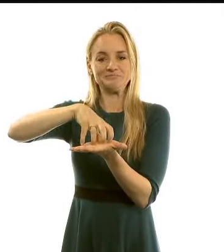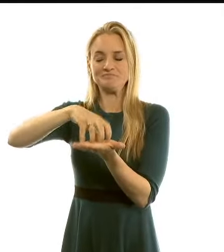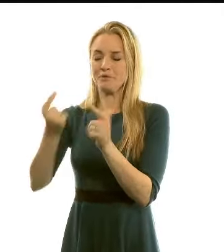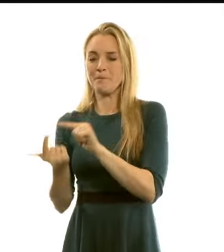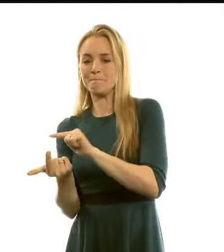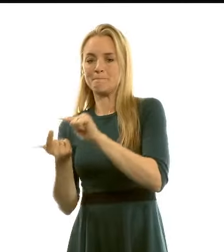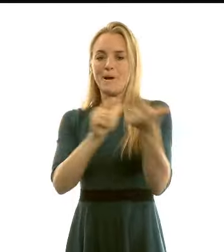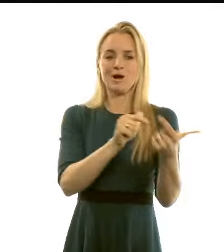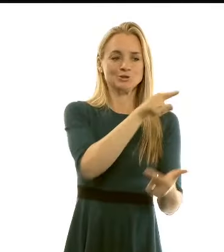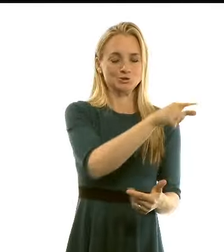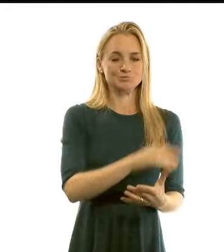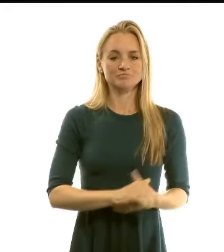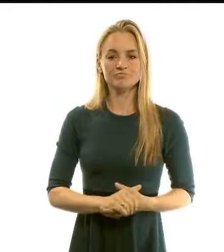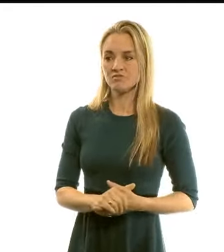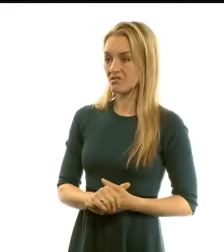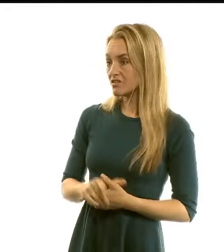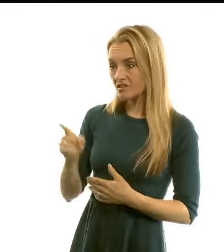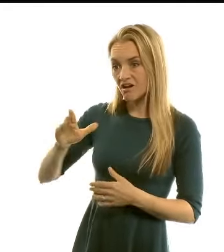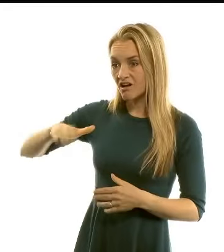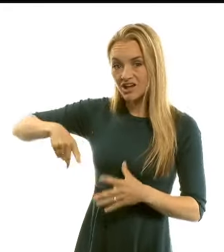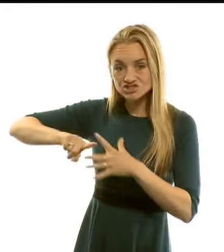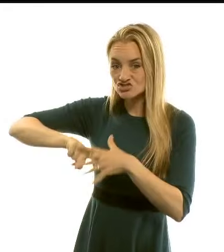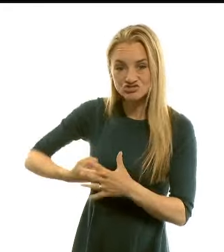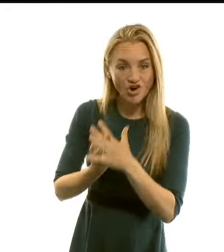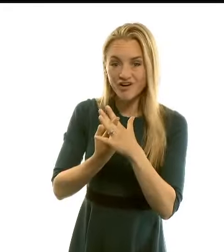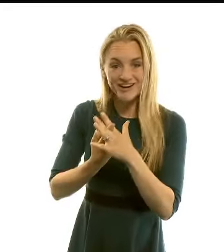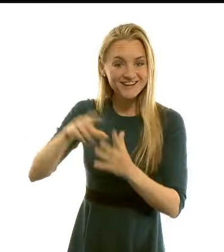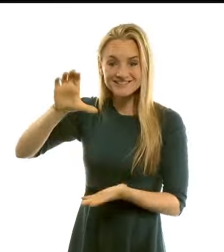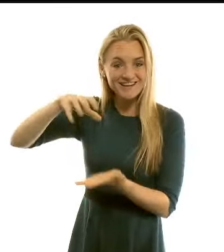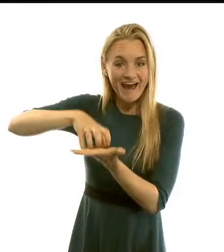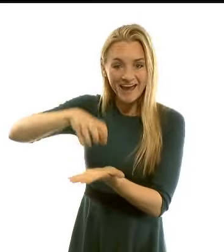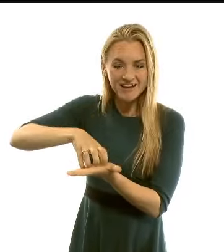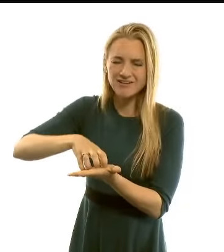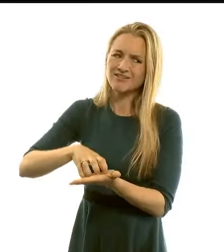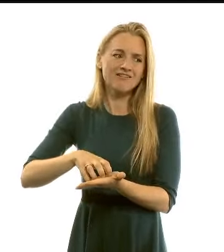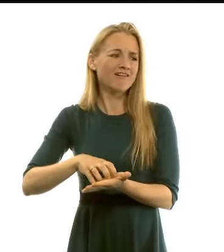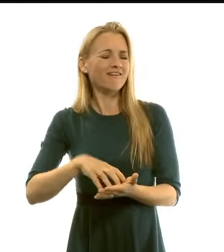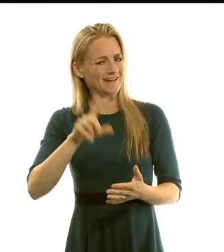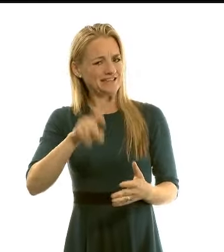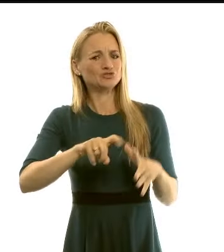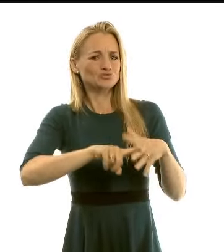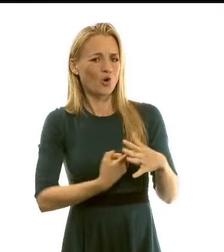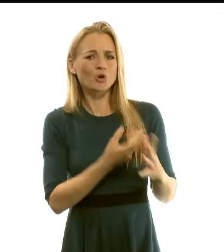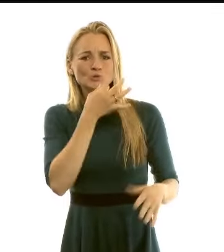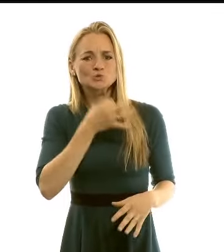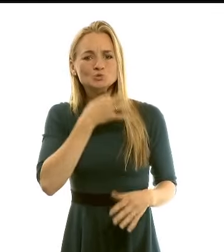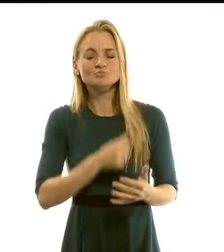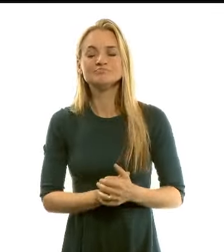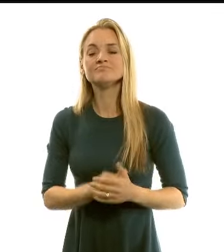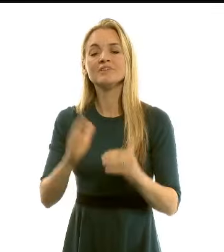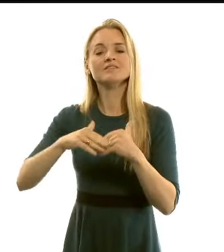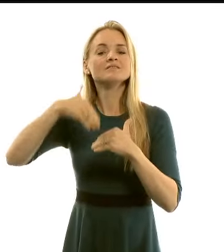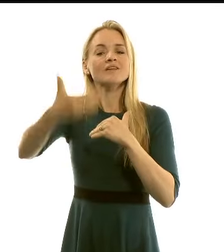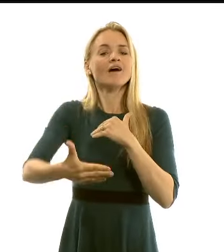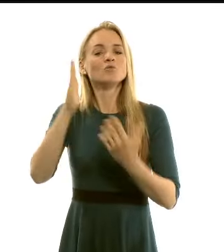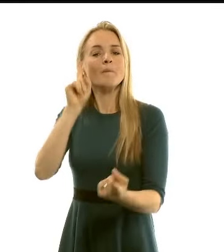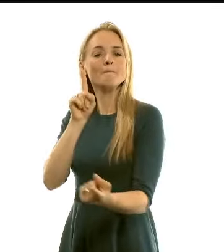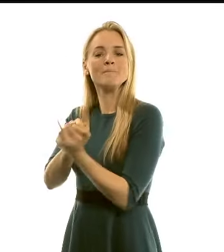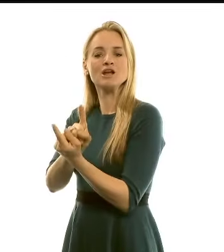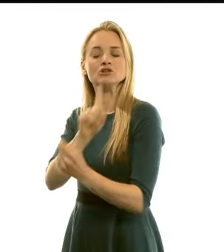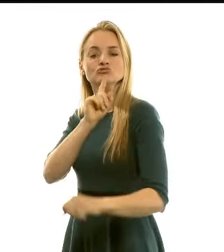Melvin hasn't started the Duplo cake? No, he needs to get going. Coming up, you will get to meet a genuine star taking part in a unique